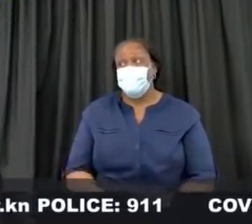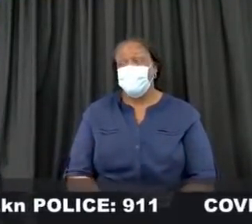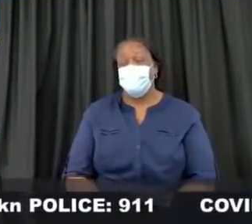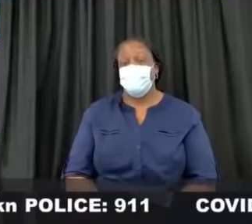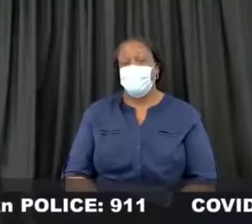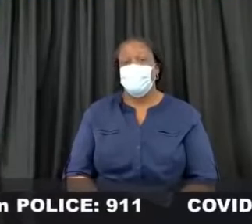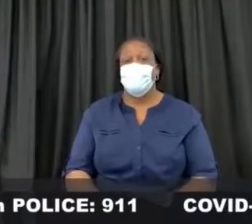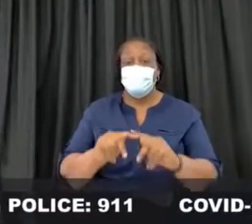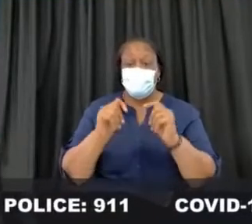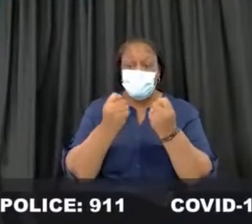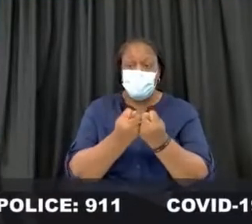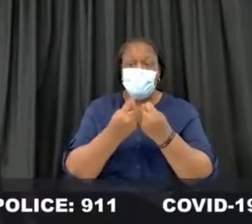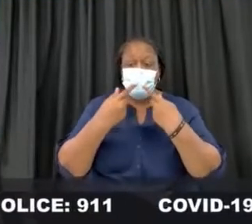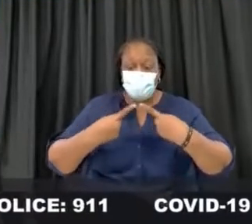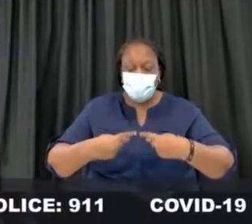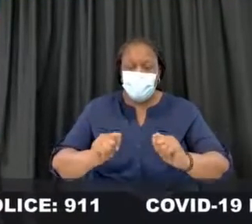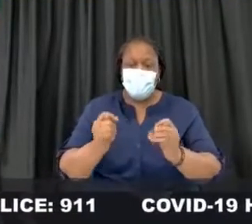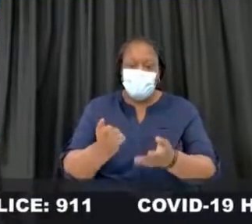Ministry of Health.